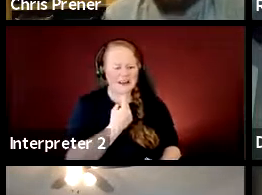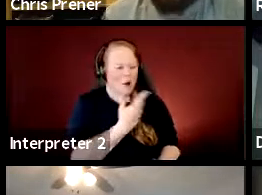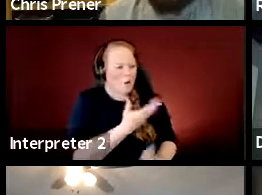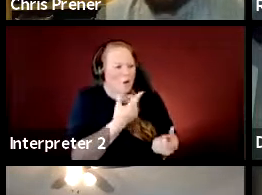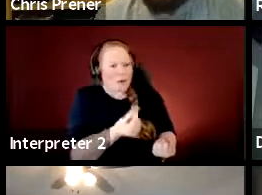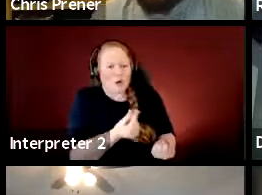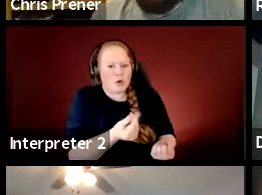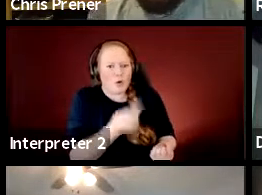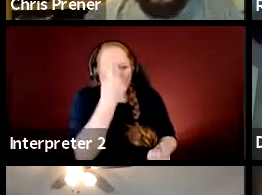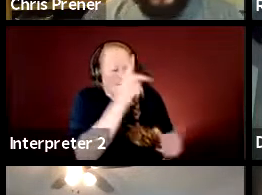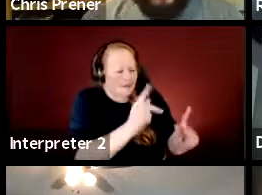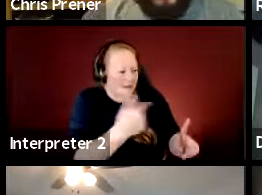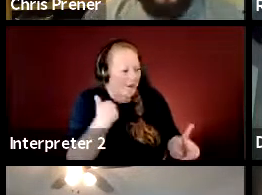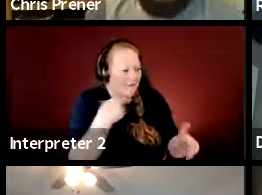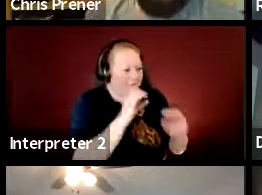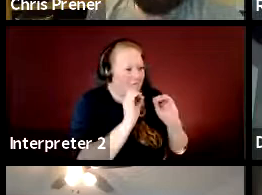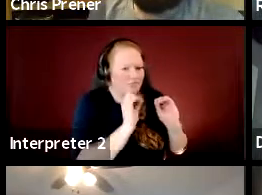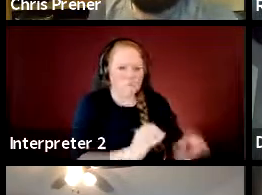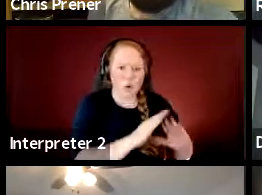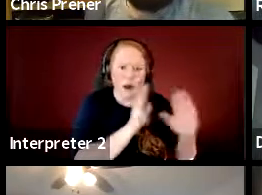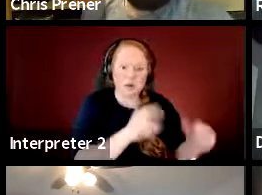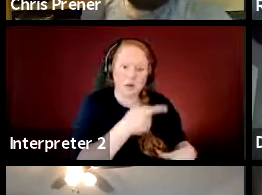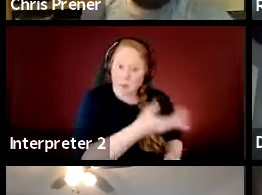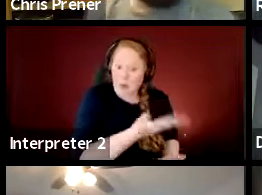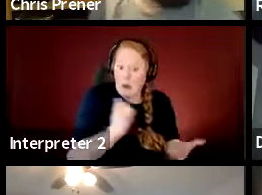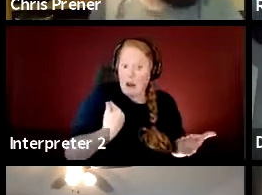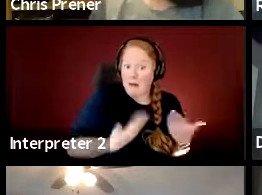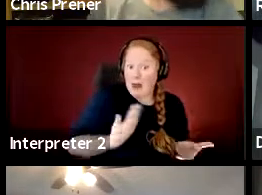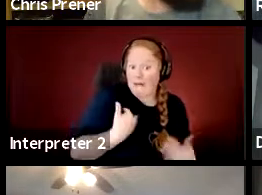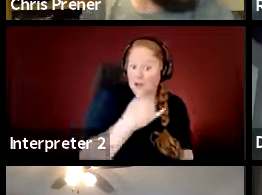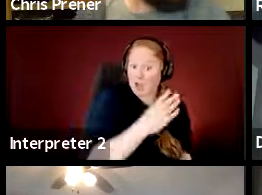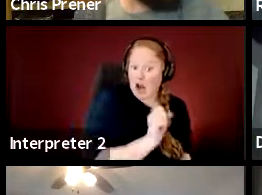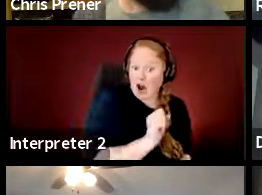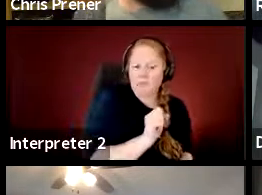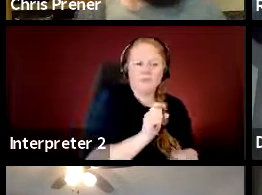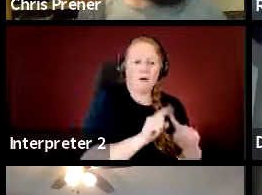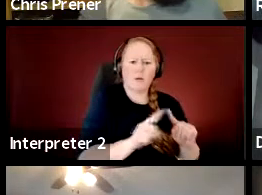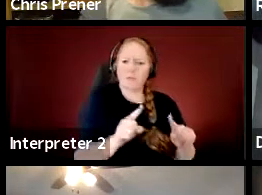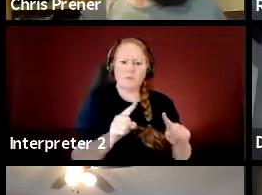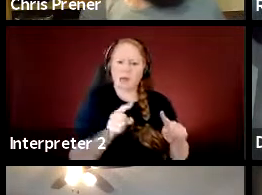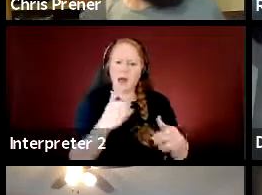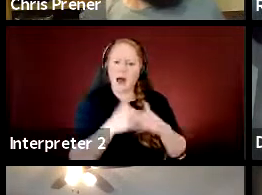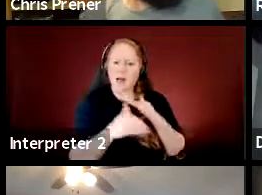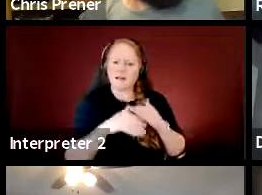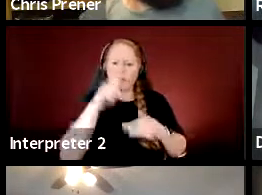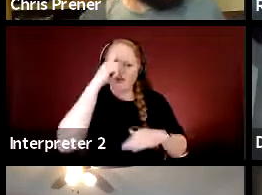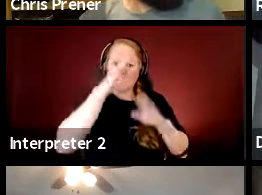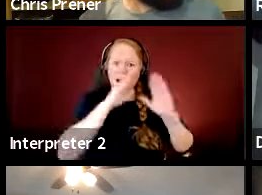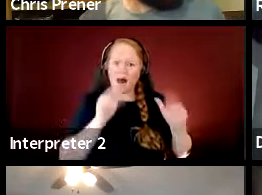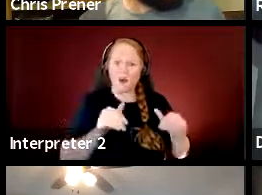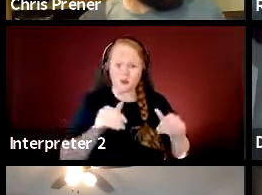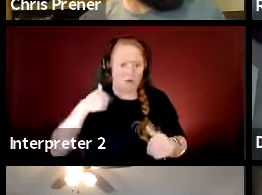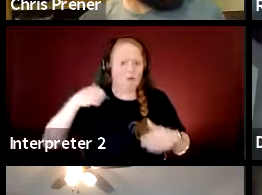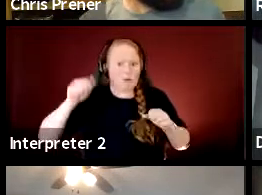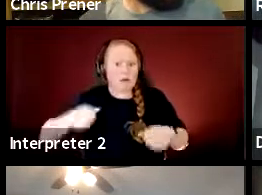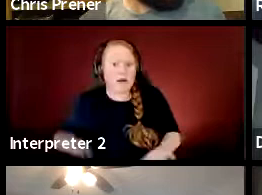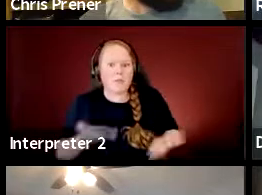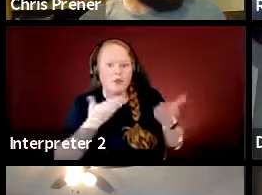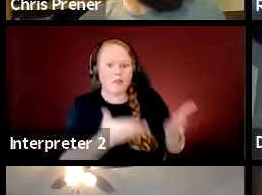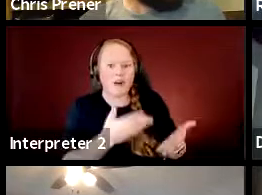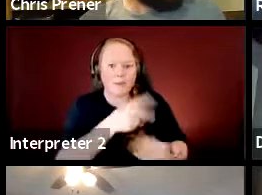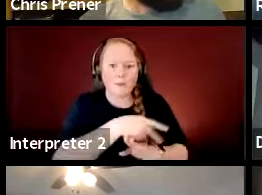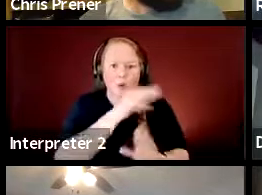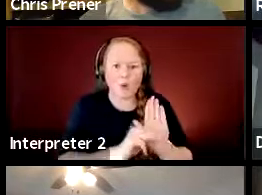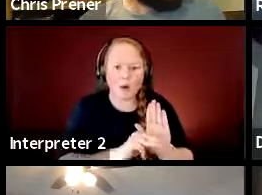that necessarily may have jobs but don't have access to housing, that we can provide them with programs for